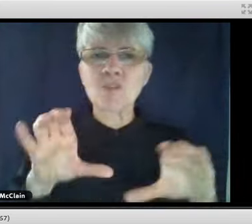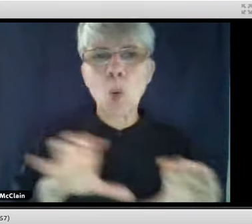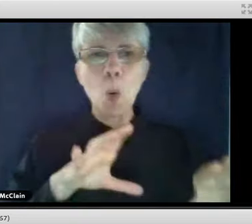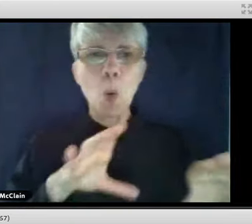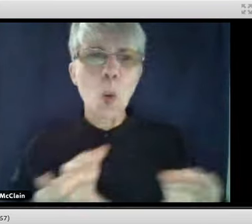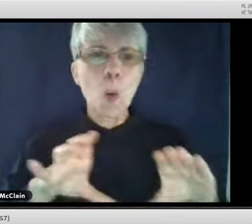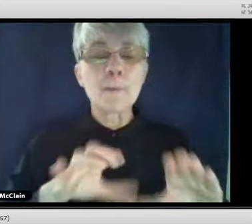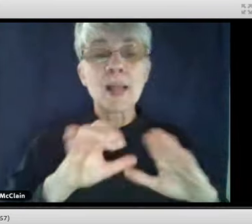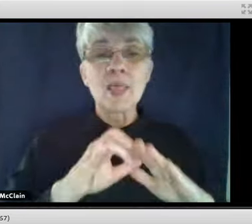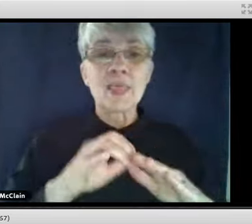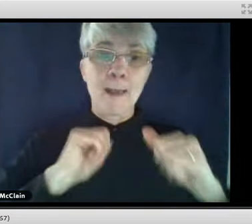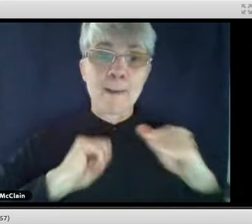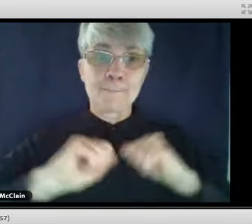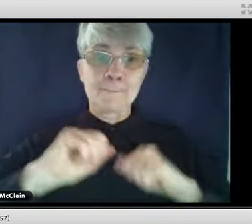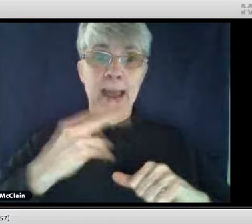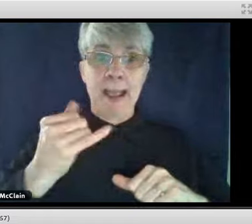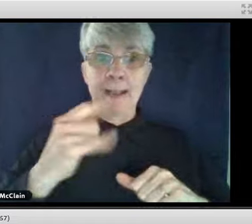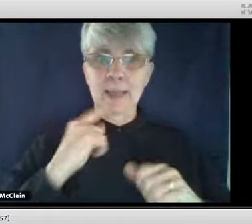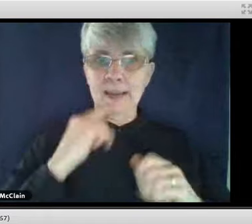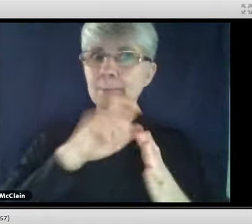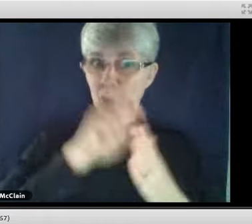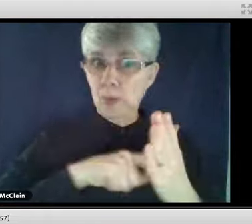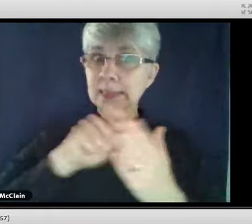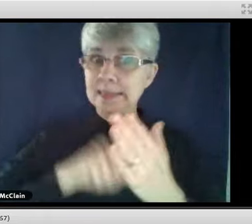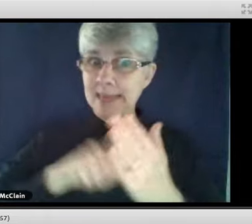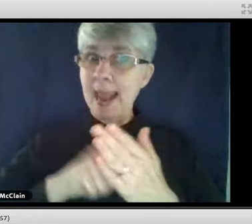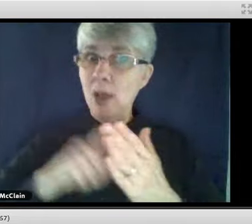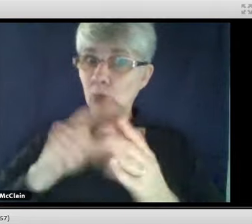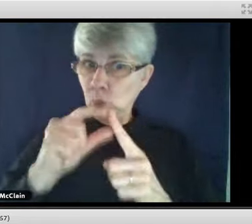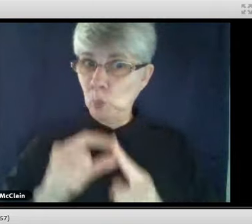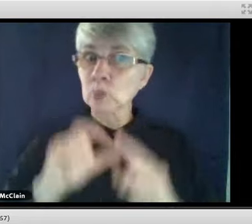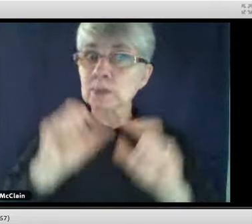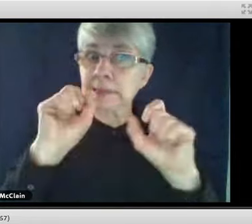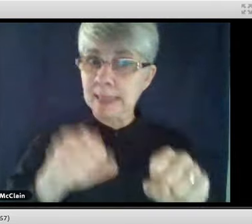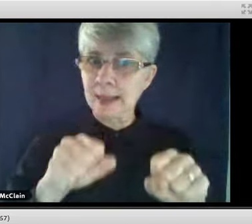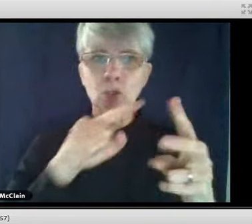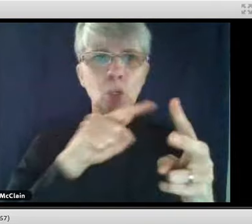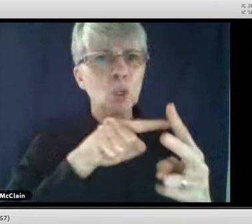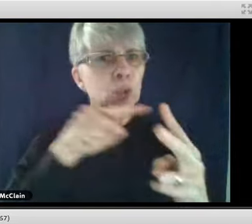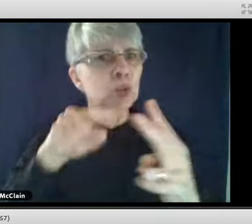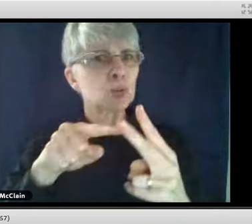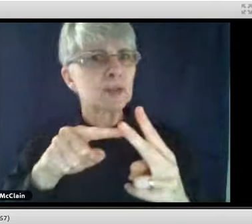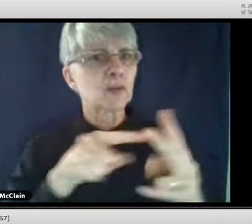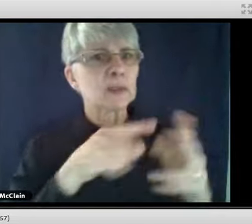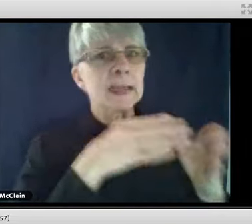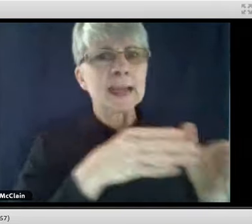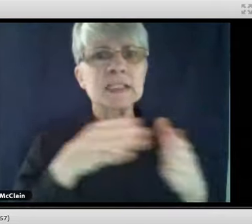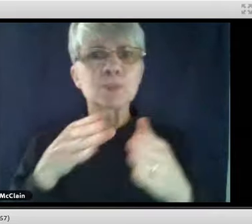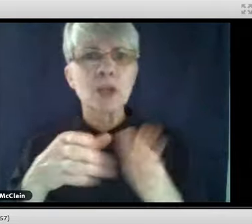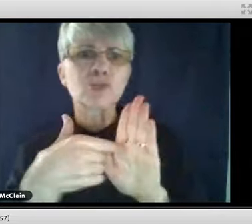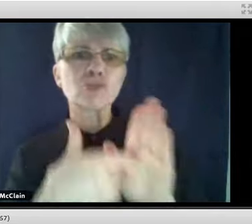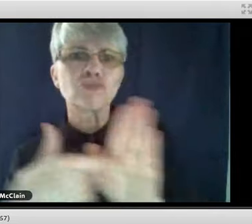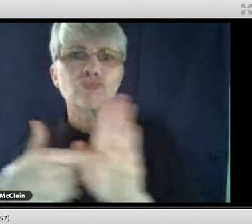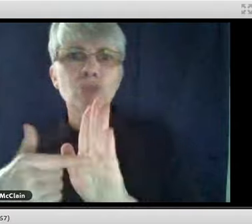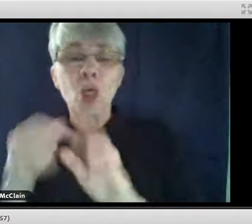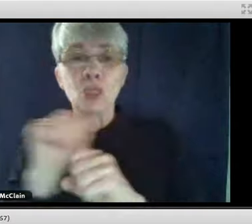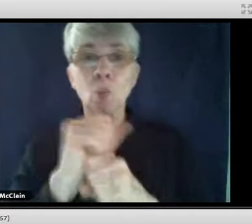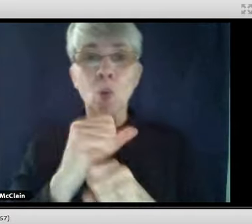That play, Hamlet, can be written down as text. Okay, those are two different expressions of the work,